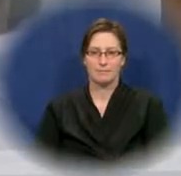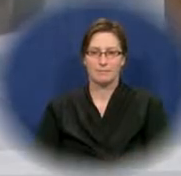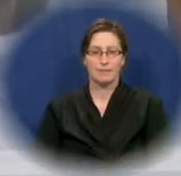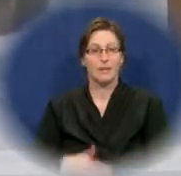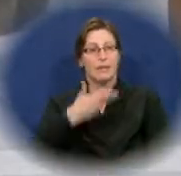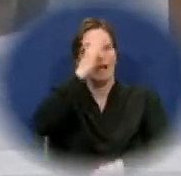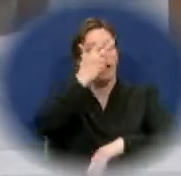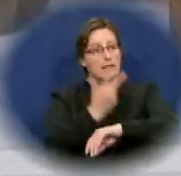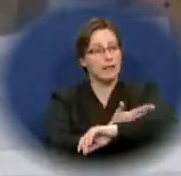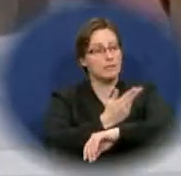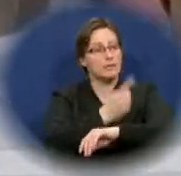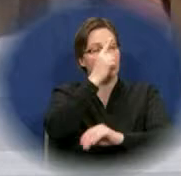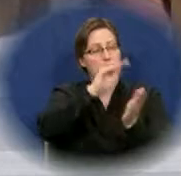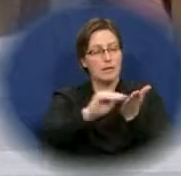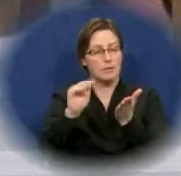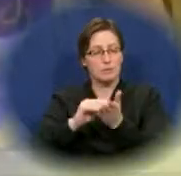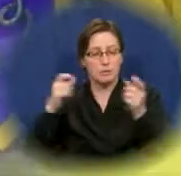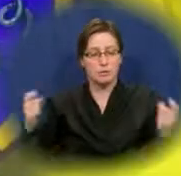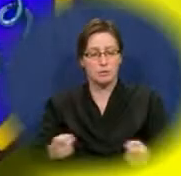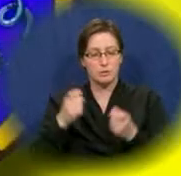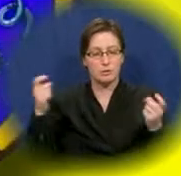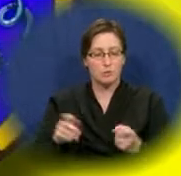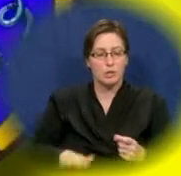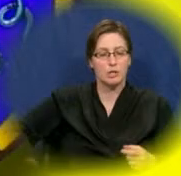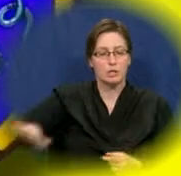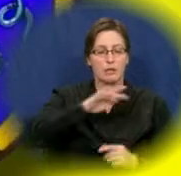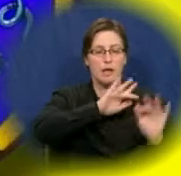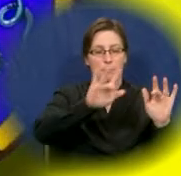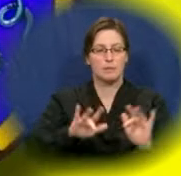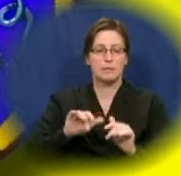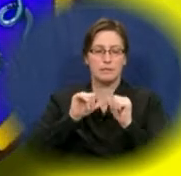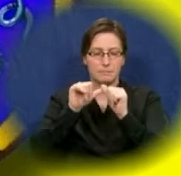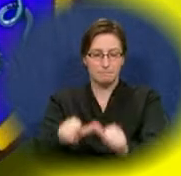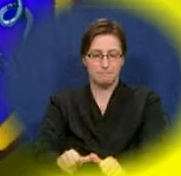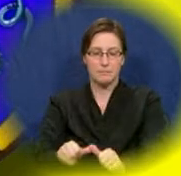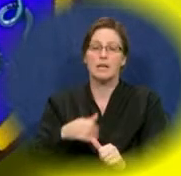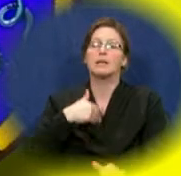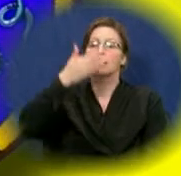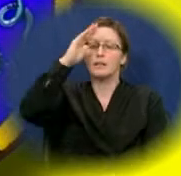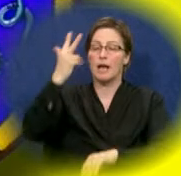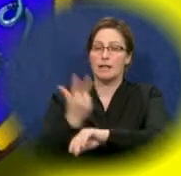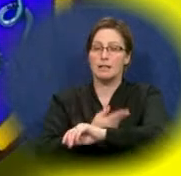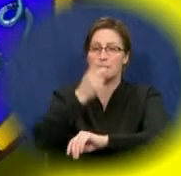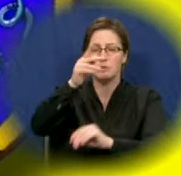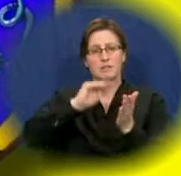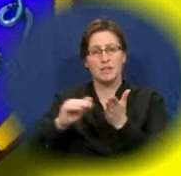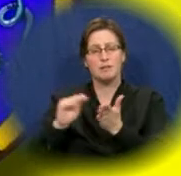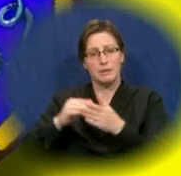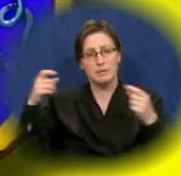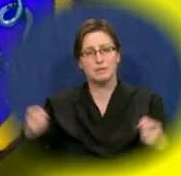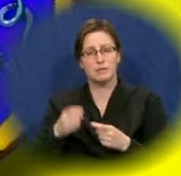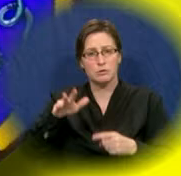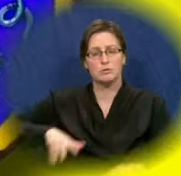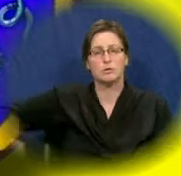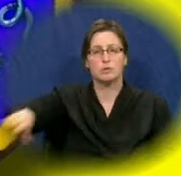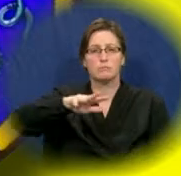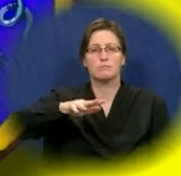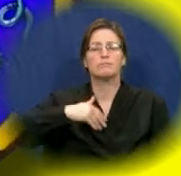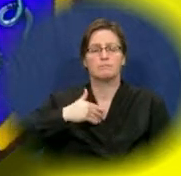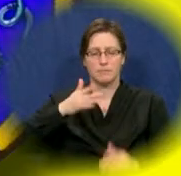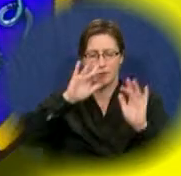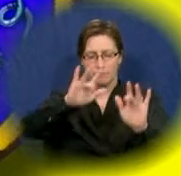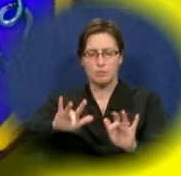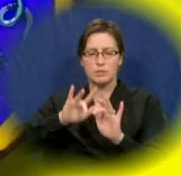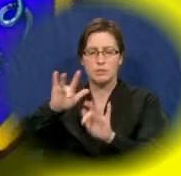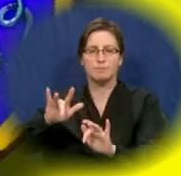Lamb of God, you take away the sins of the world, have mercy on us. Lamb of God, you take away the sins of the world, have